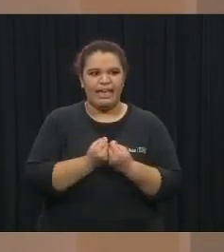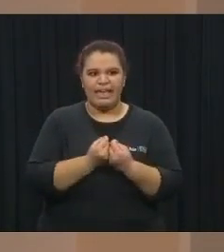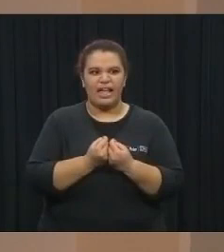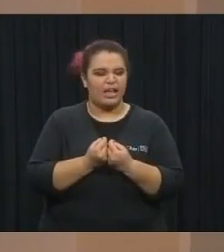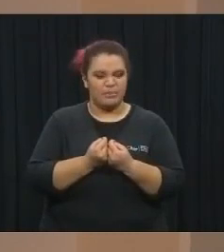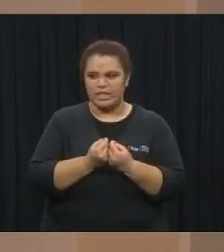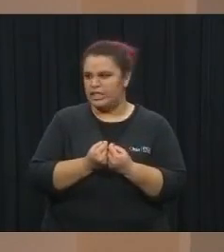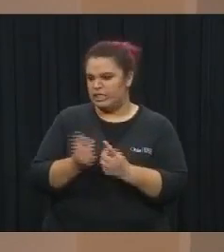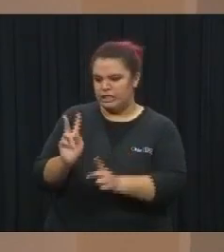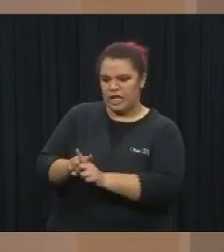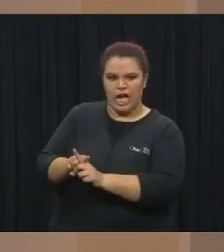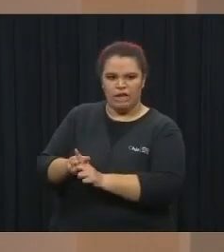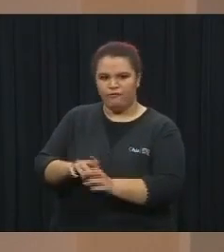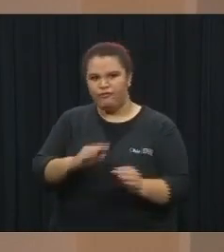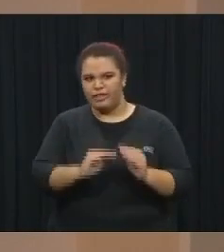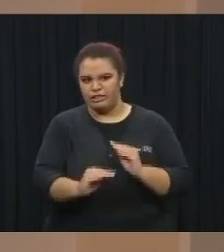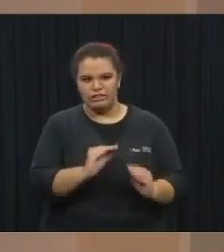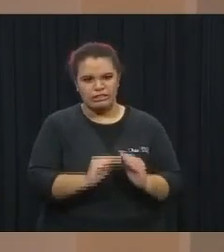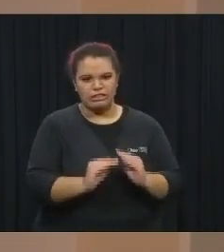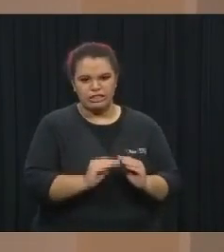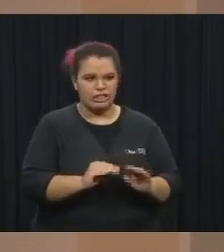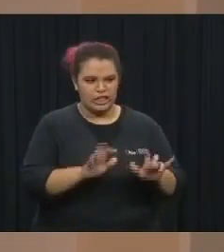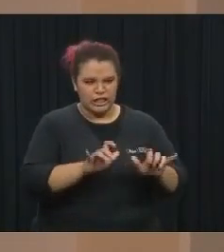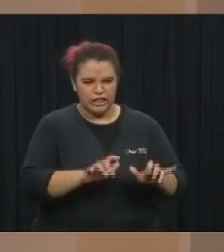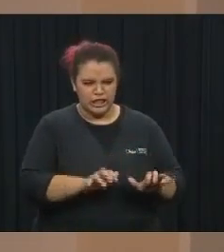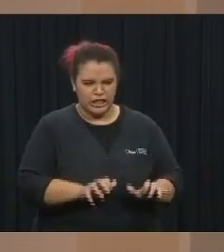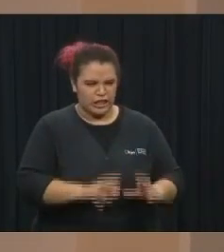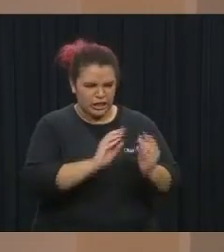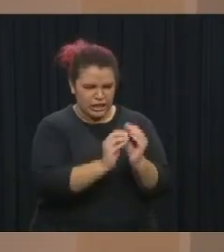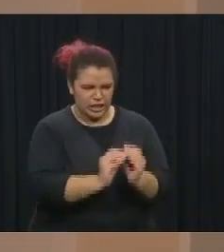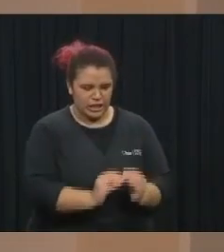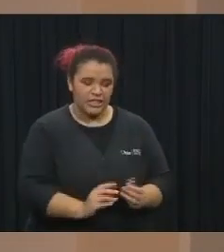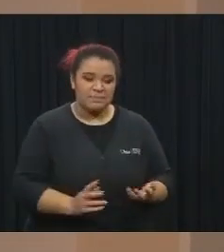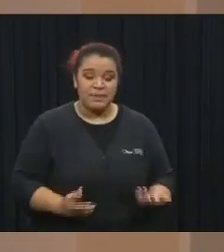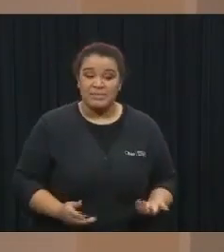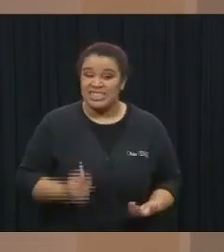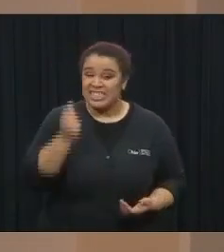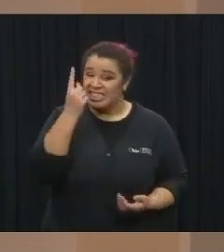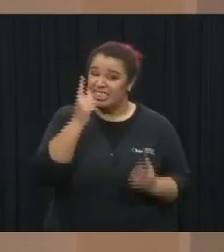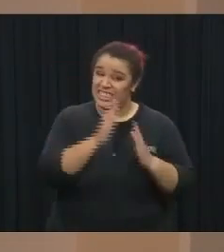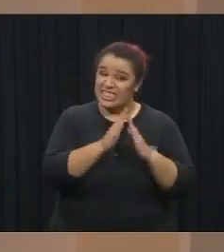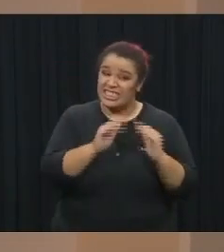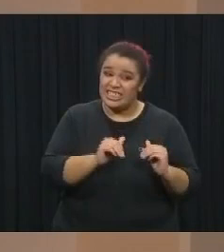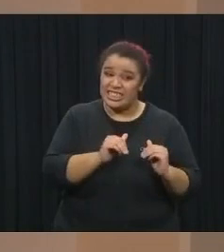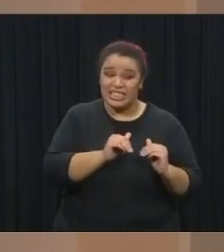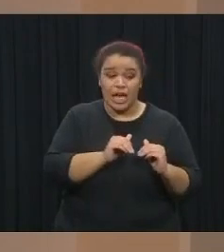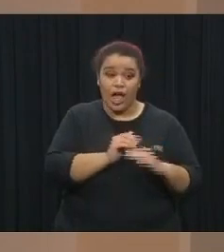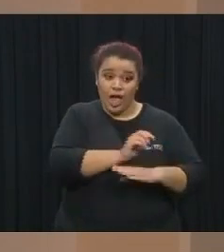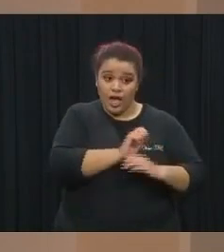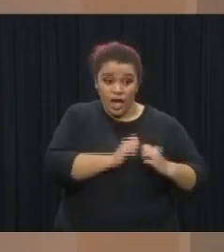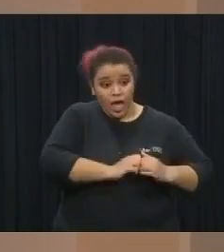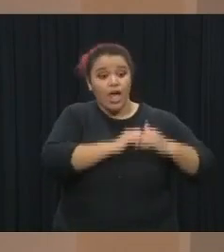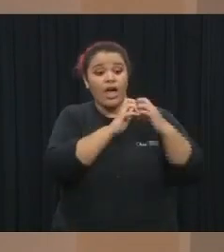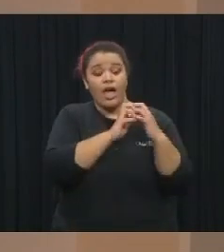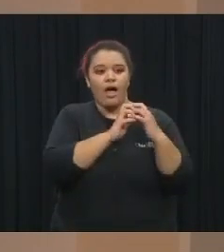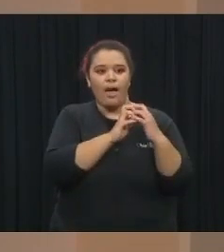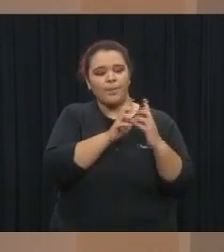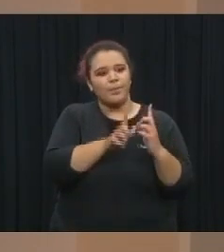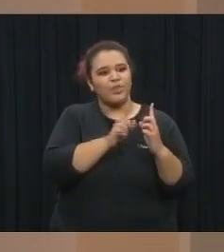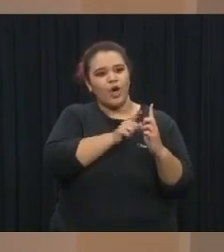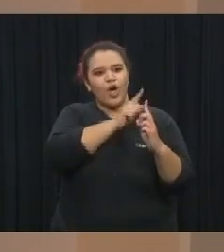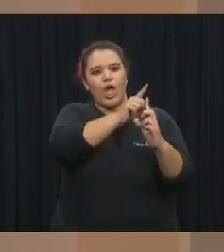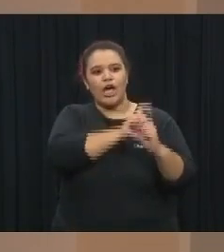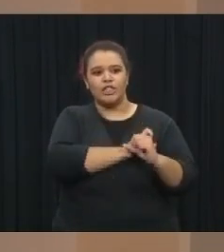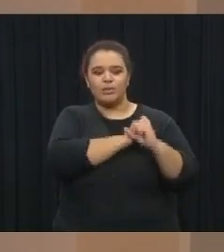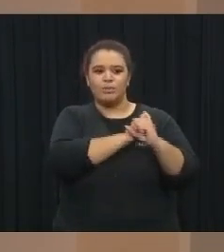might imagine, the demand, this system was not built for a crisis. It was built to take care of what